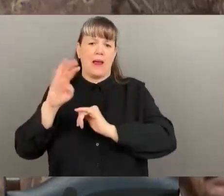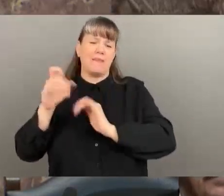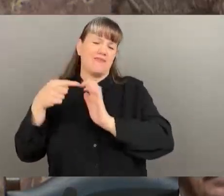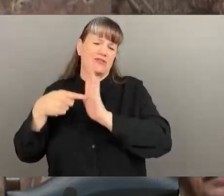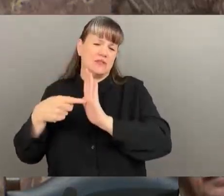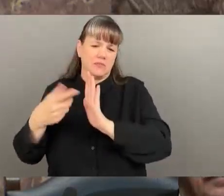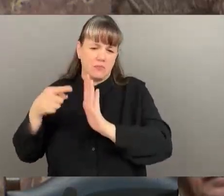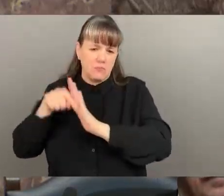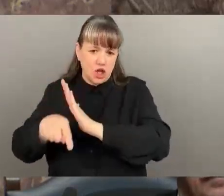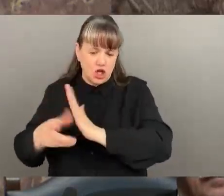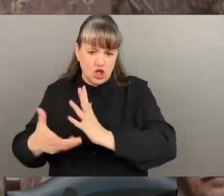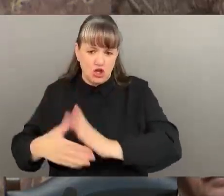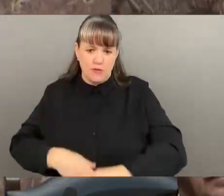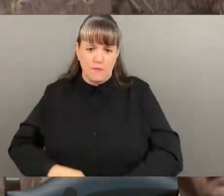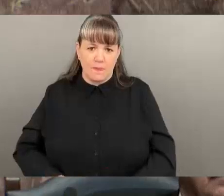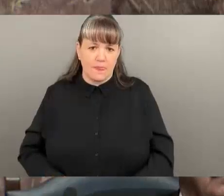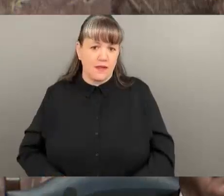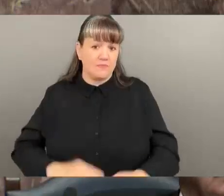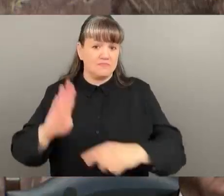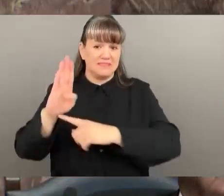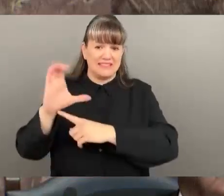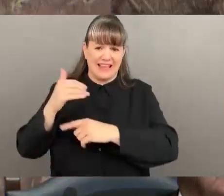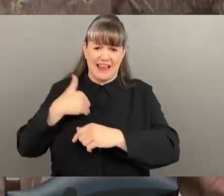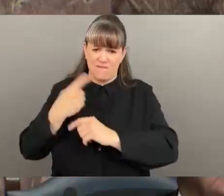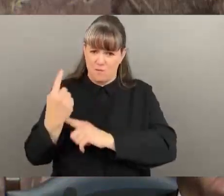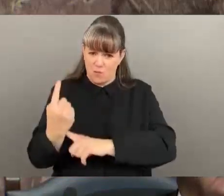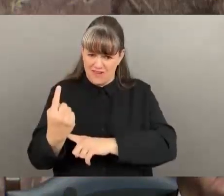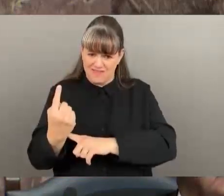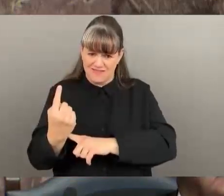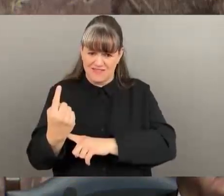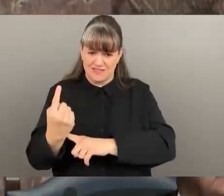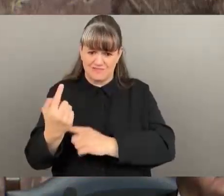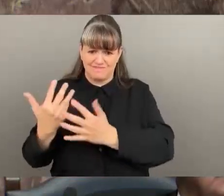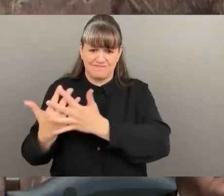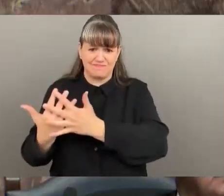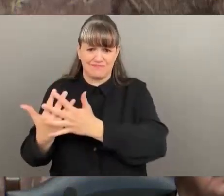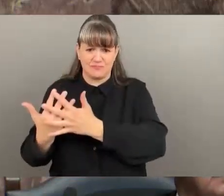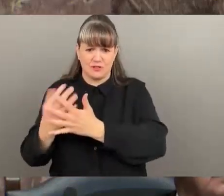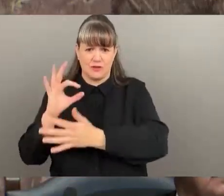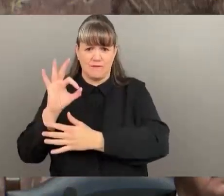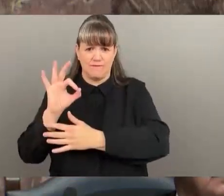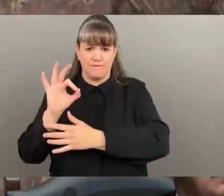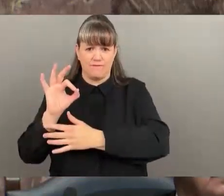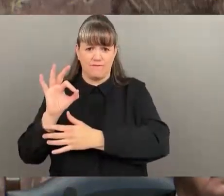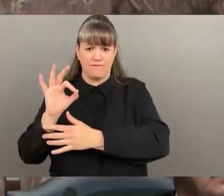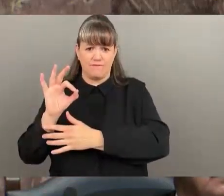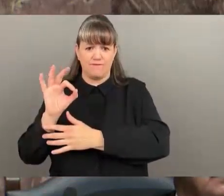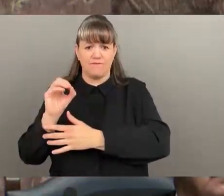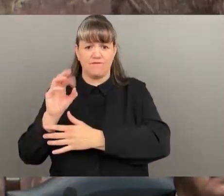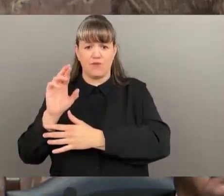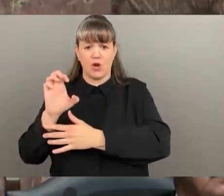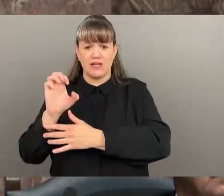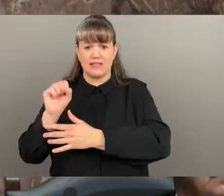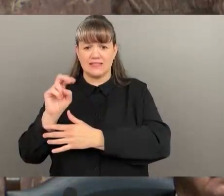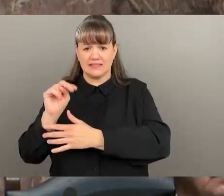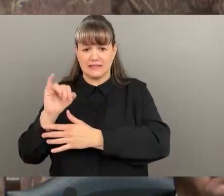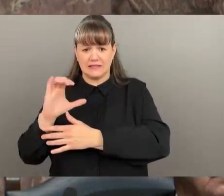for 5.6 million. Ontario has 11 for 15 million, for over 15 million.